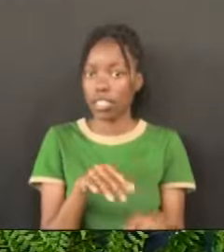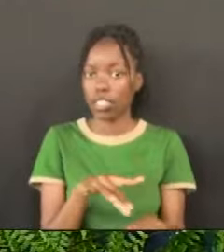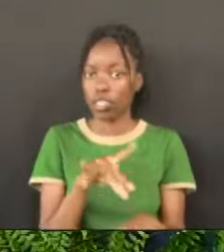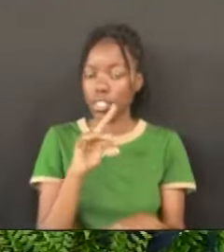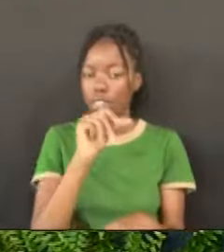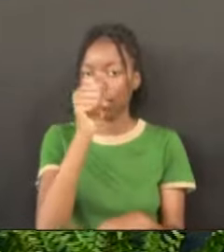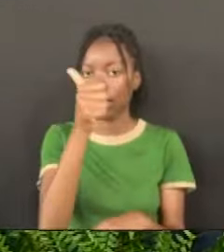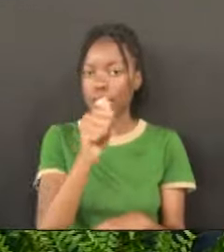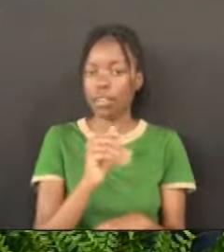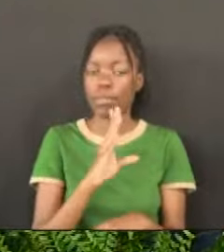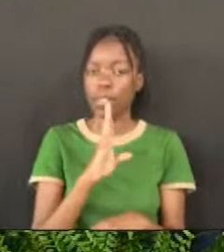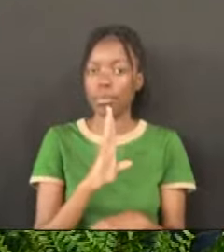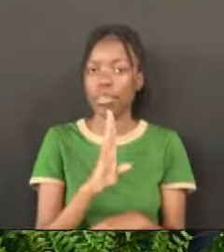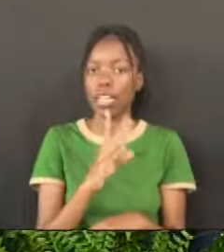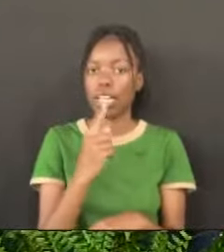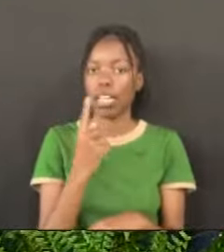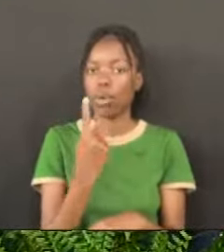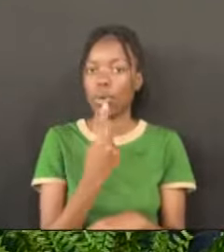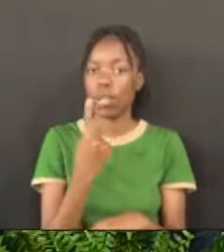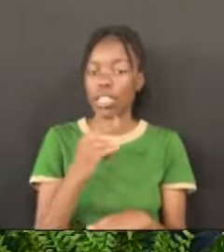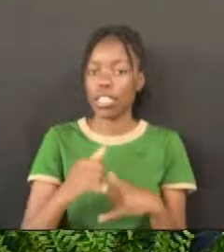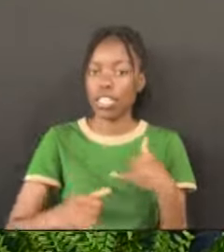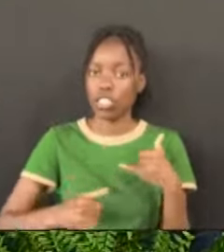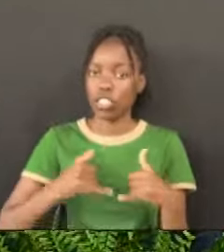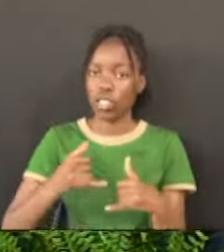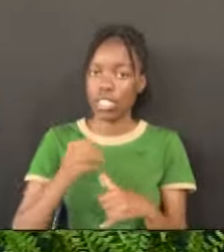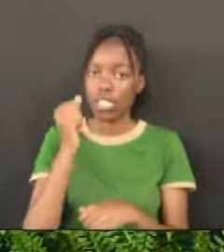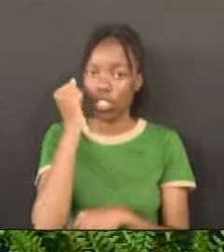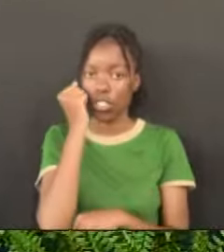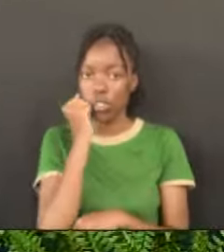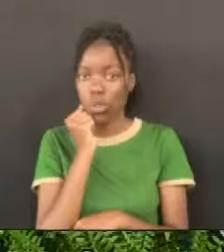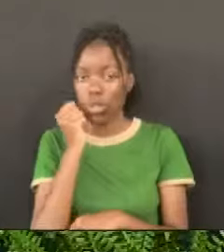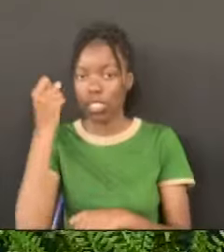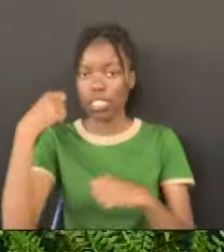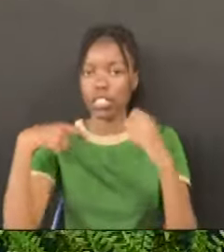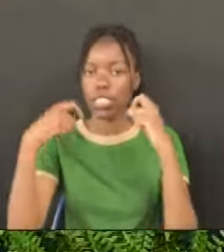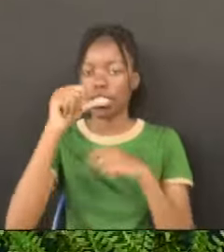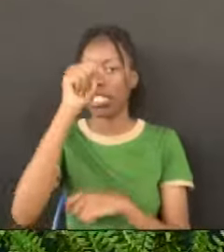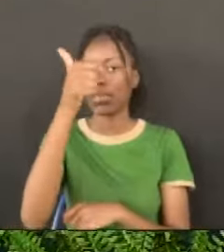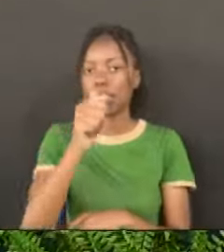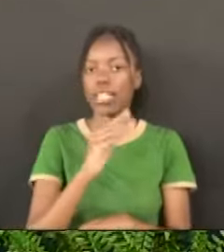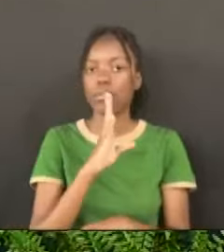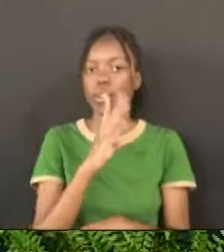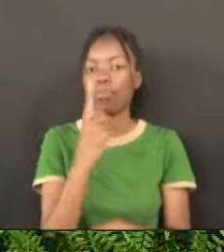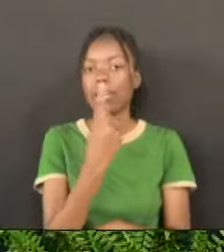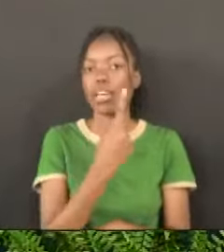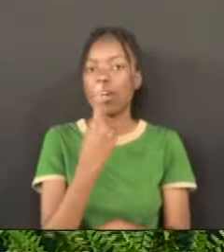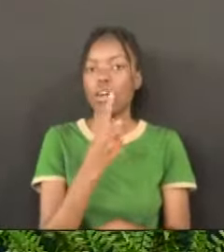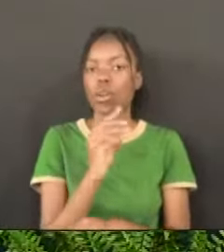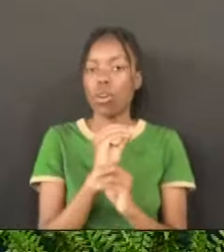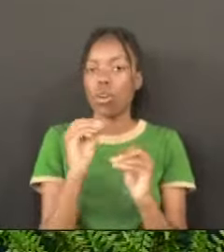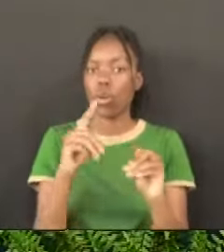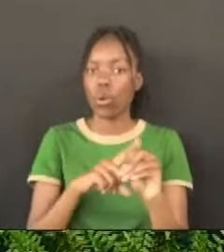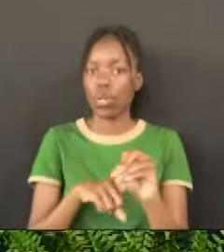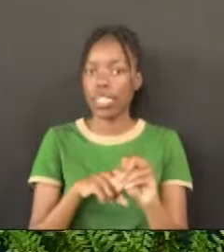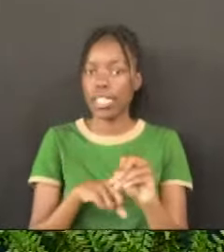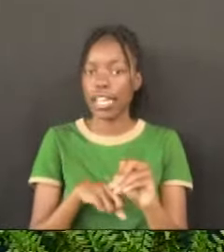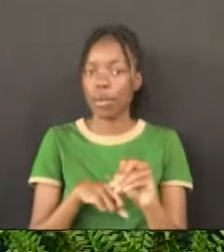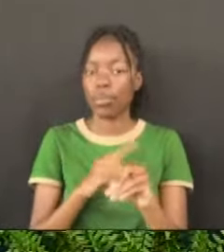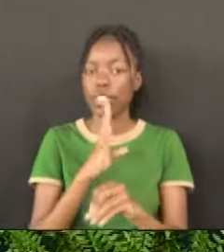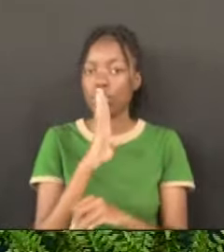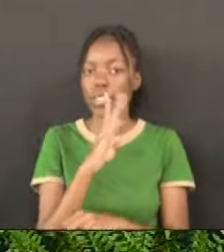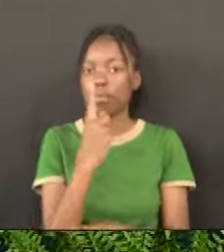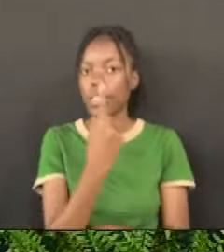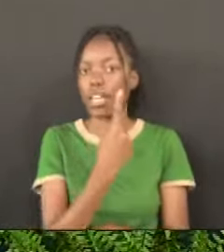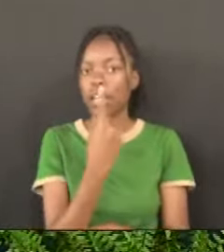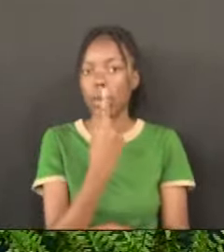your sorrows, you will never be alone. In your tears, you will never be alone. No time you will be